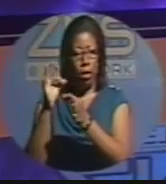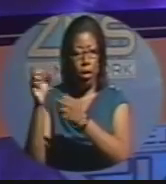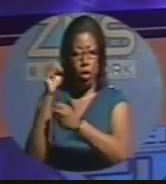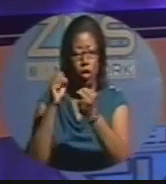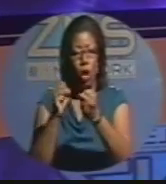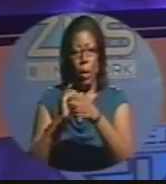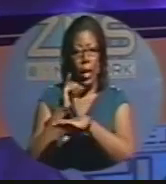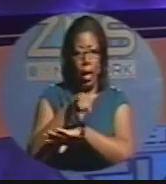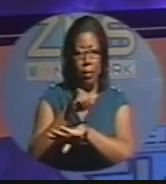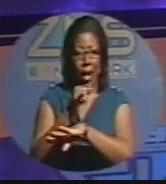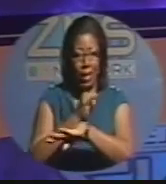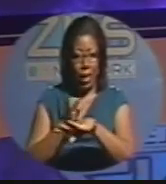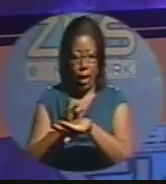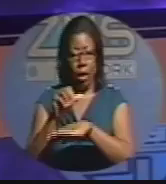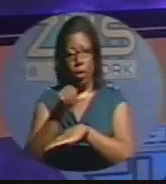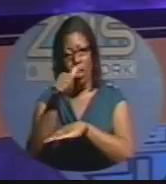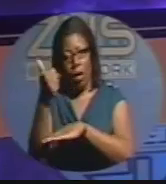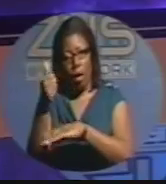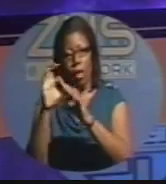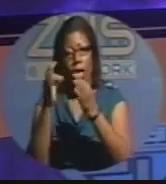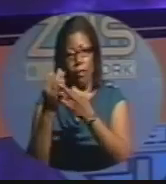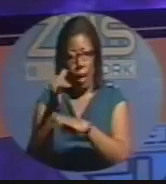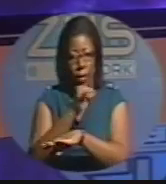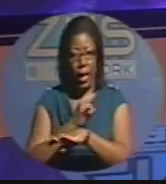other family island.